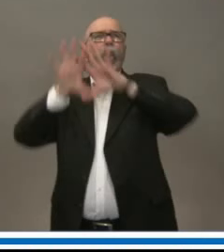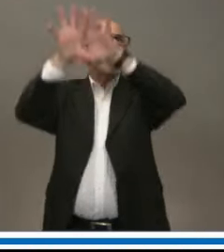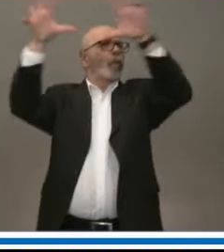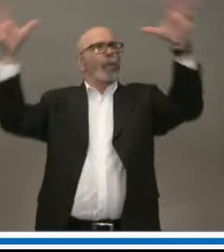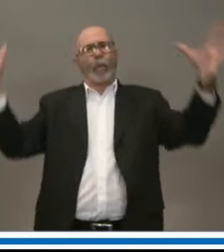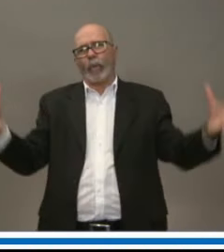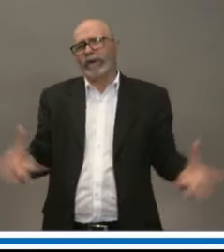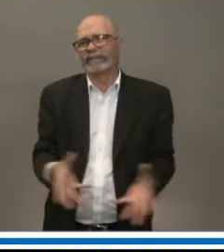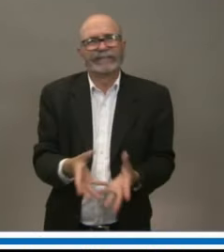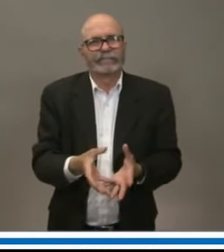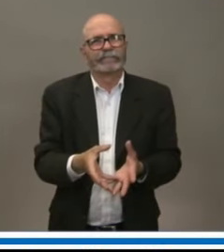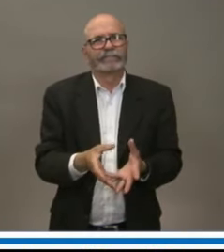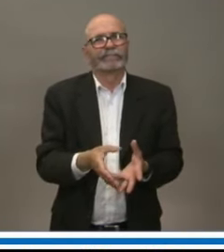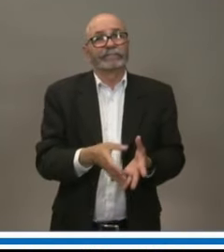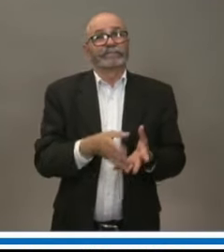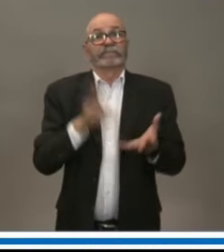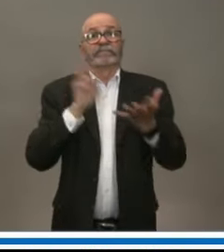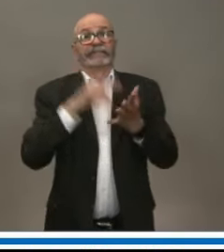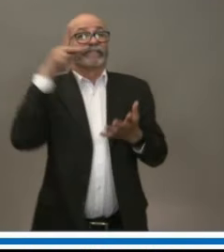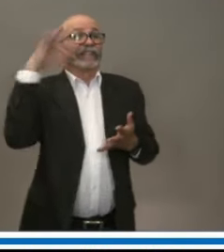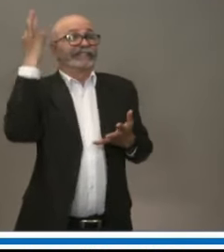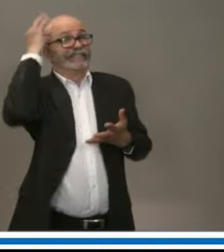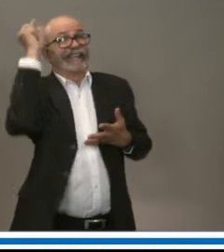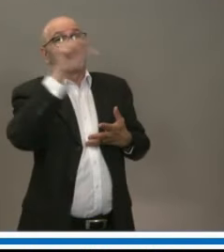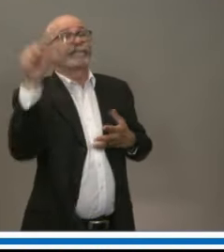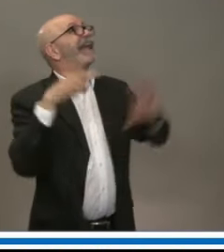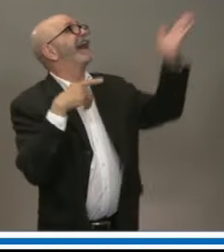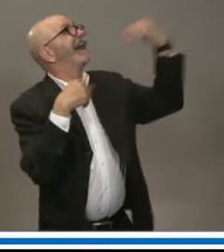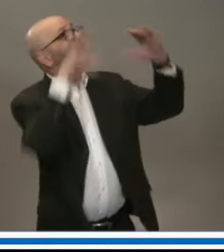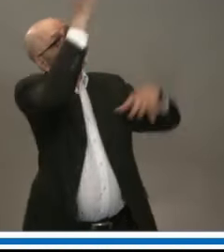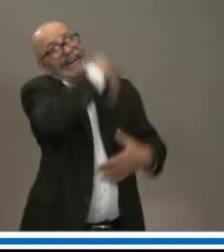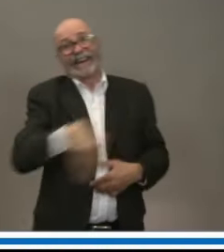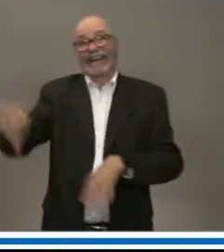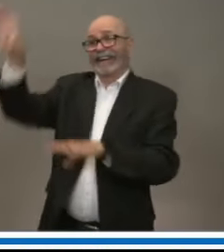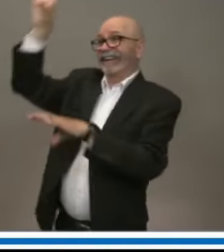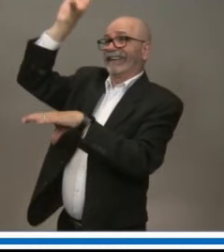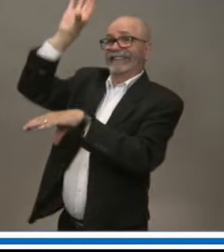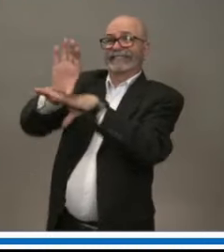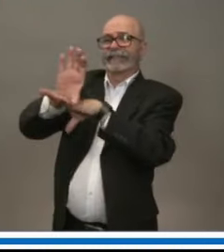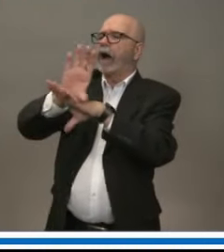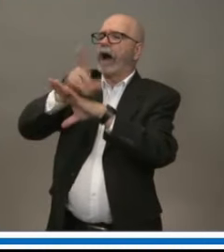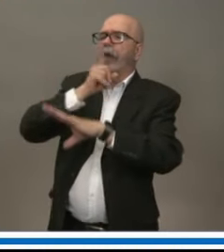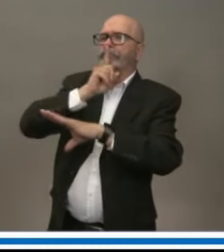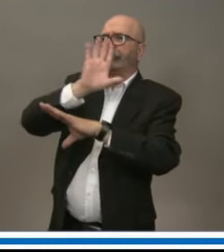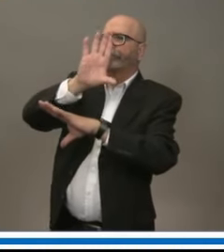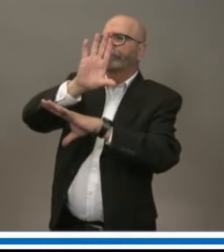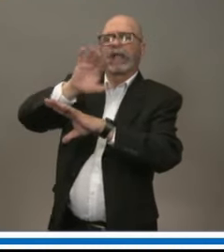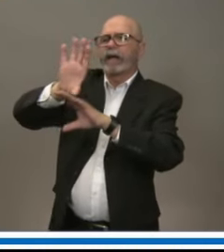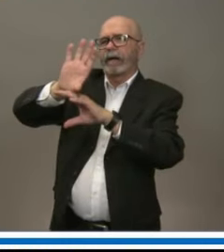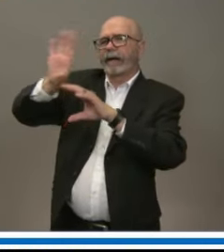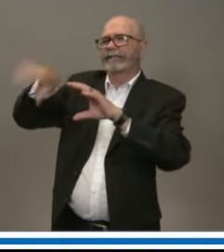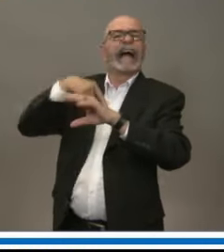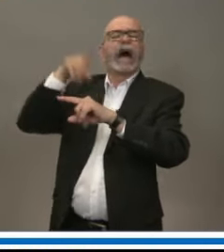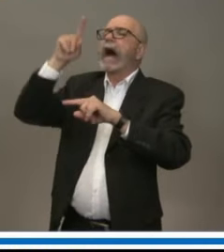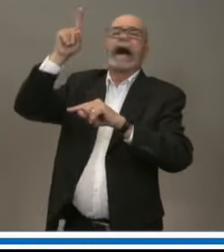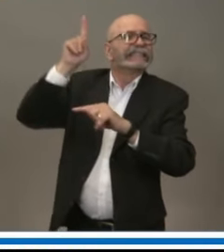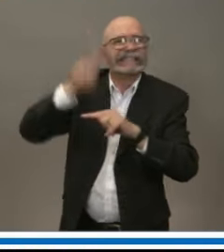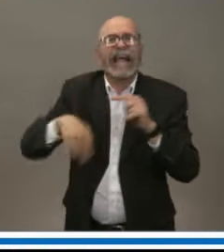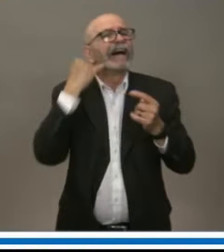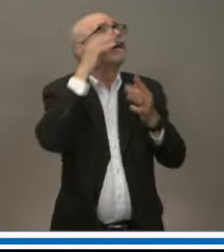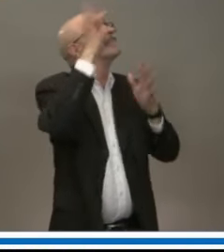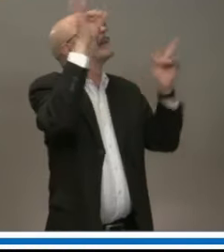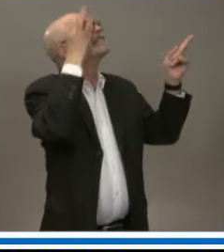federal program, but we're actually trying to make sure we mitigate and support those who aren't able or eligible for a federal program. There's been